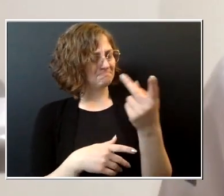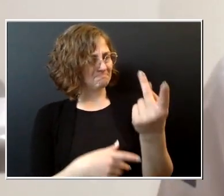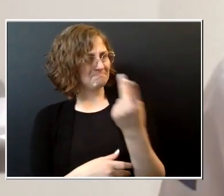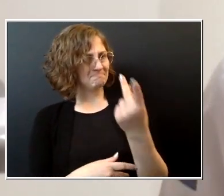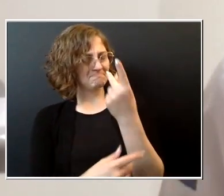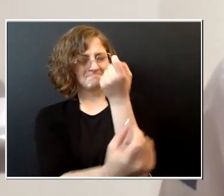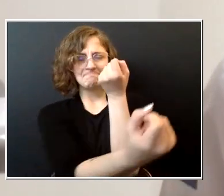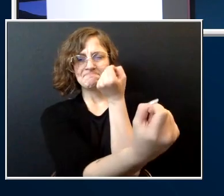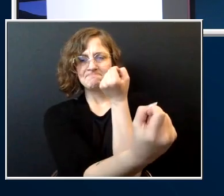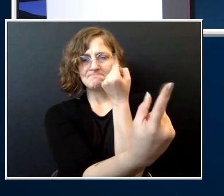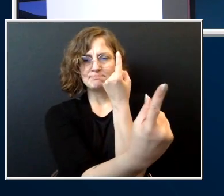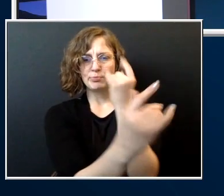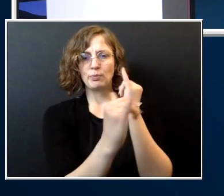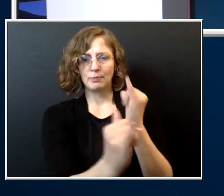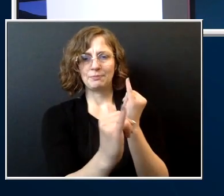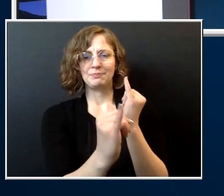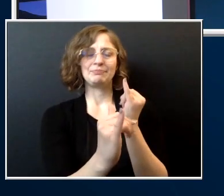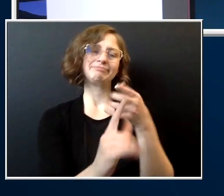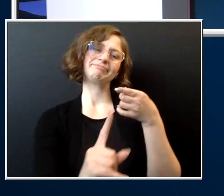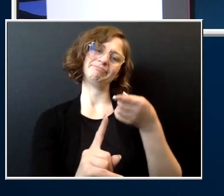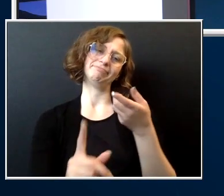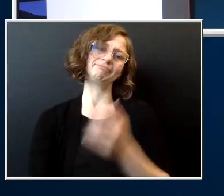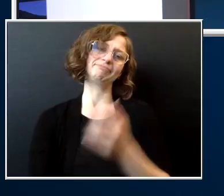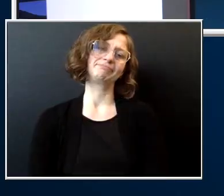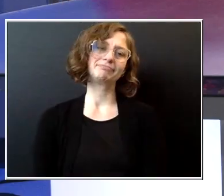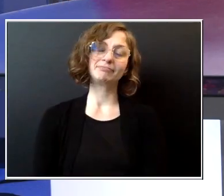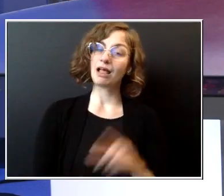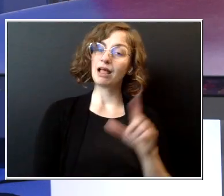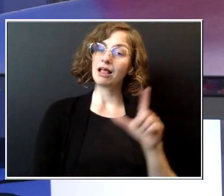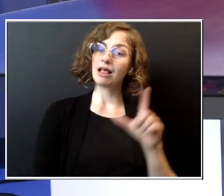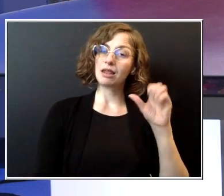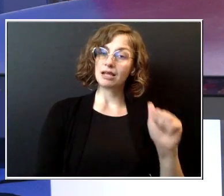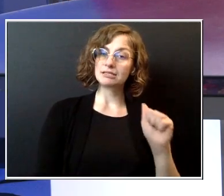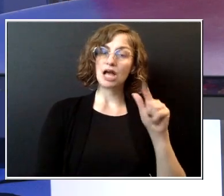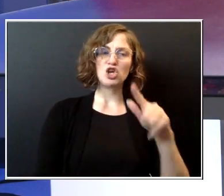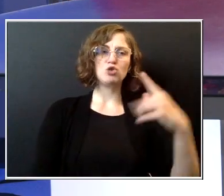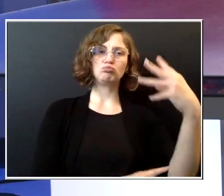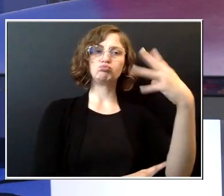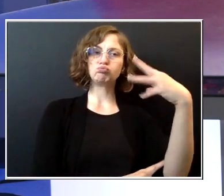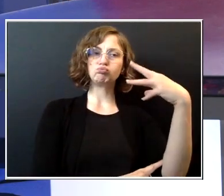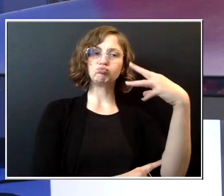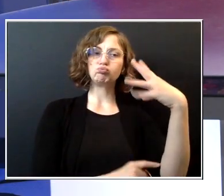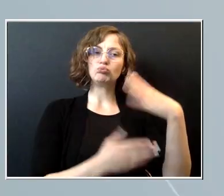goal. So Lisa, you recorded some videos during your chemo sessions.